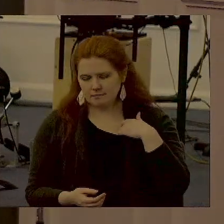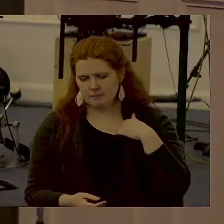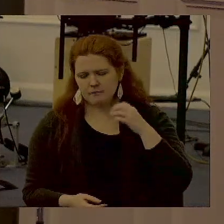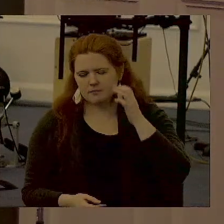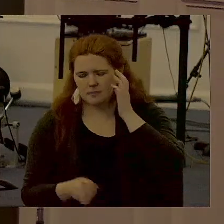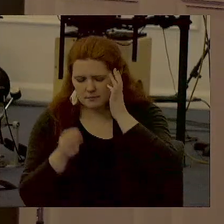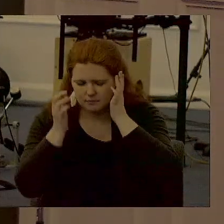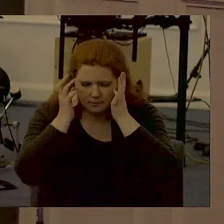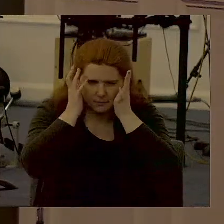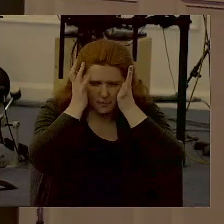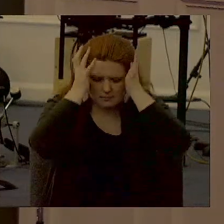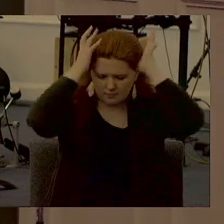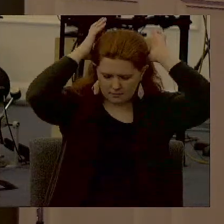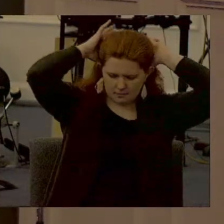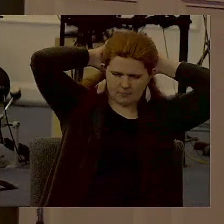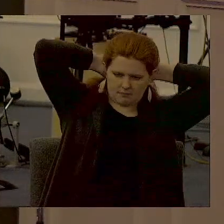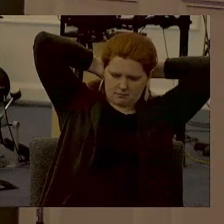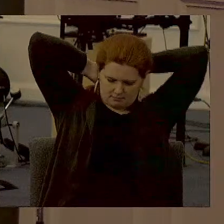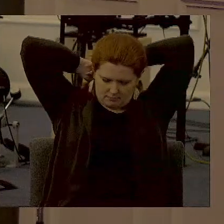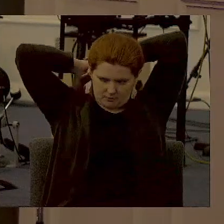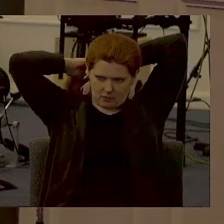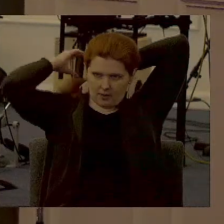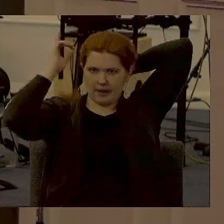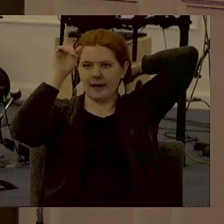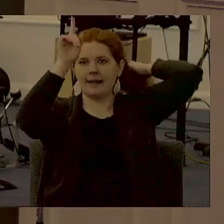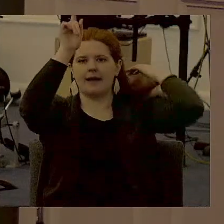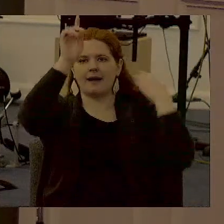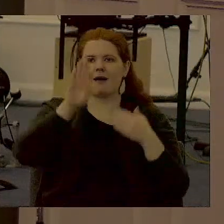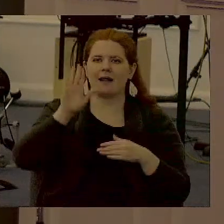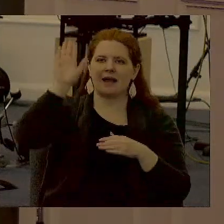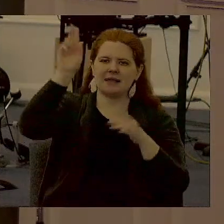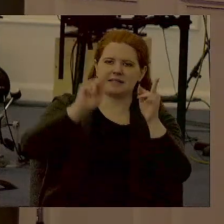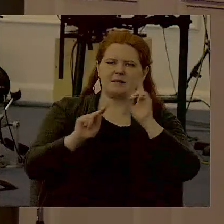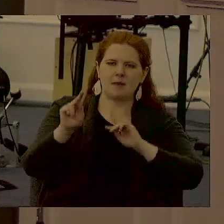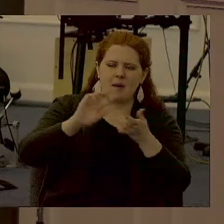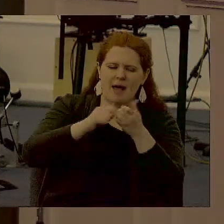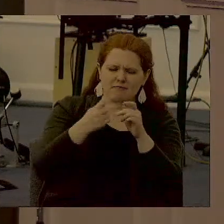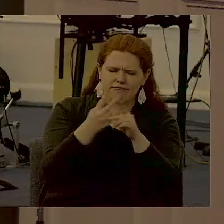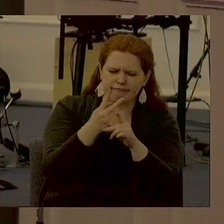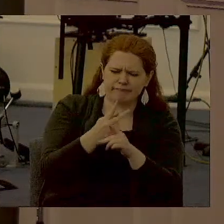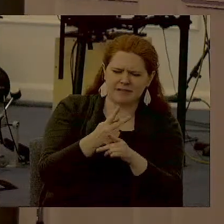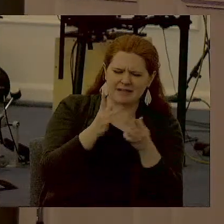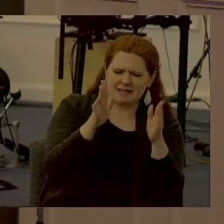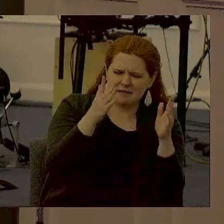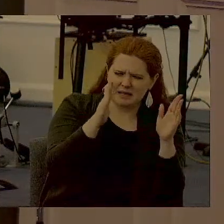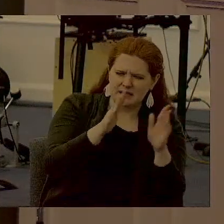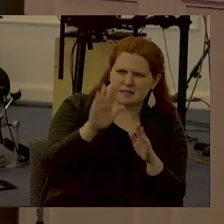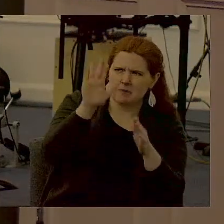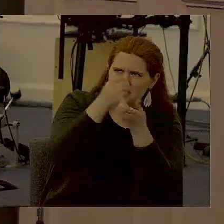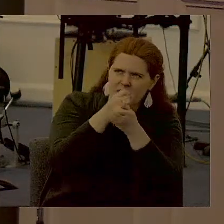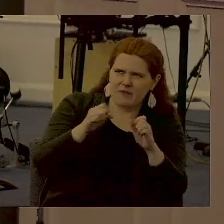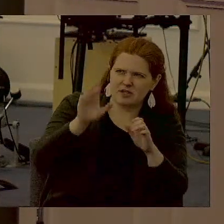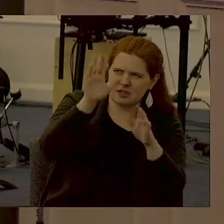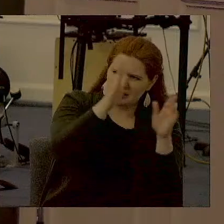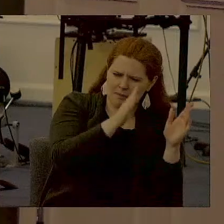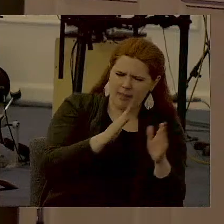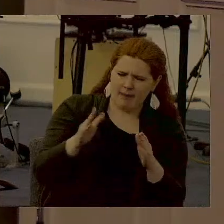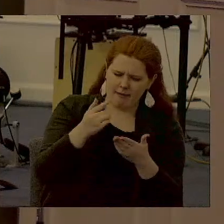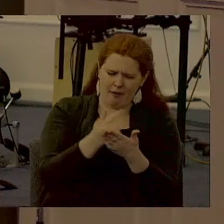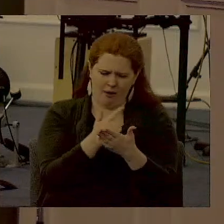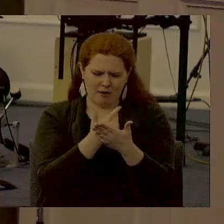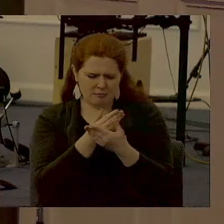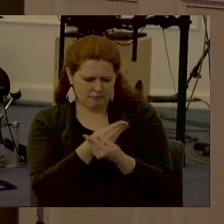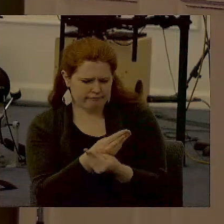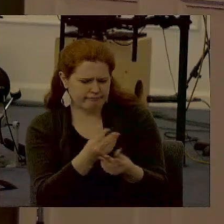That God's people are how God is working out his salvation and his plans and bringing the gospel into people's